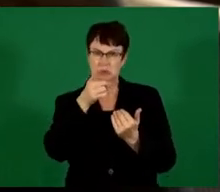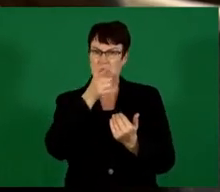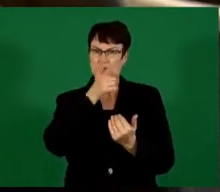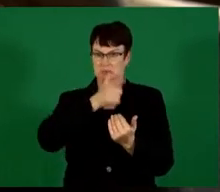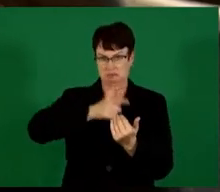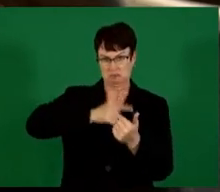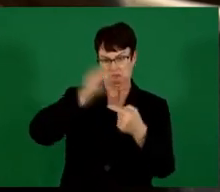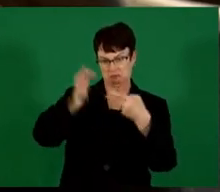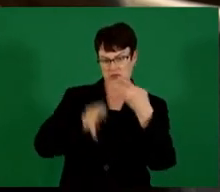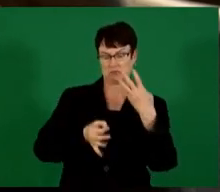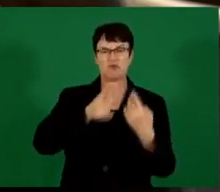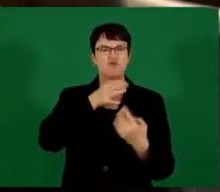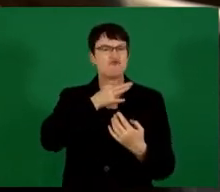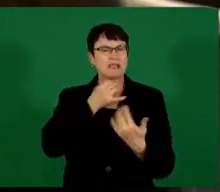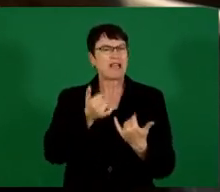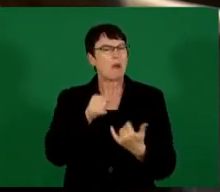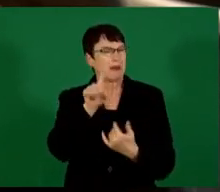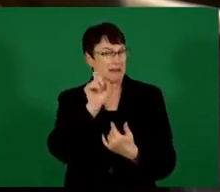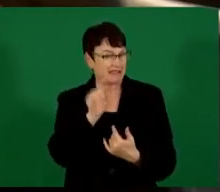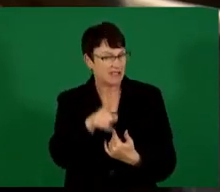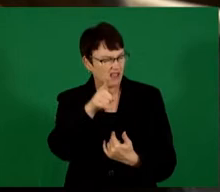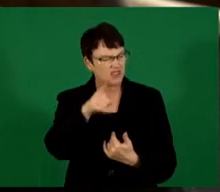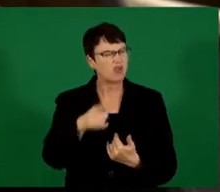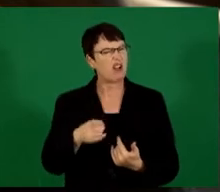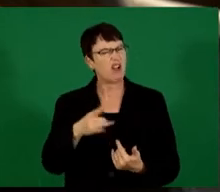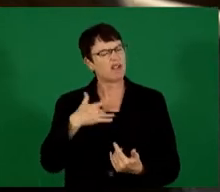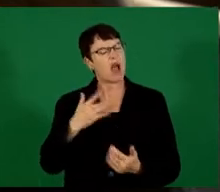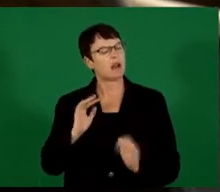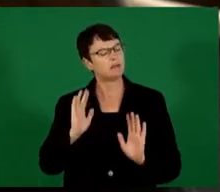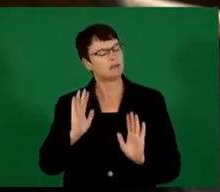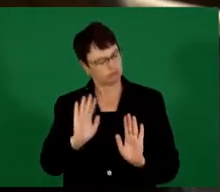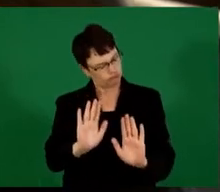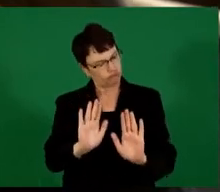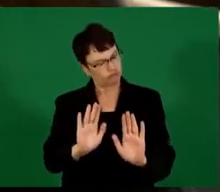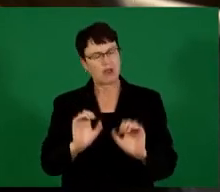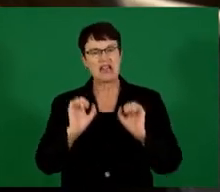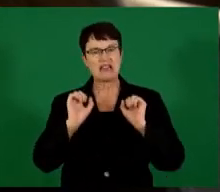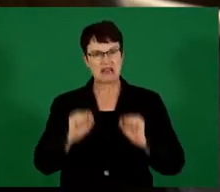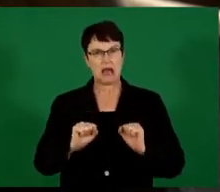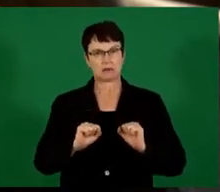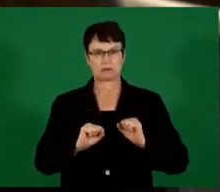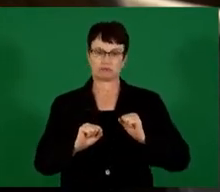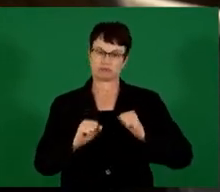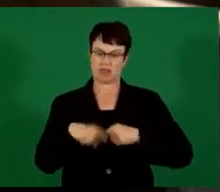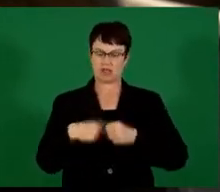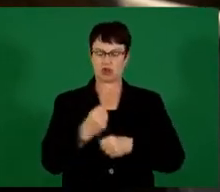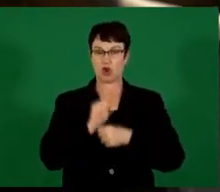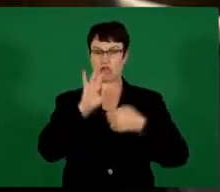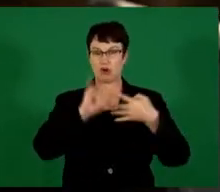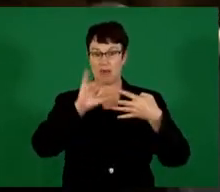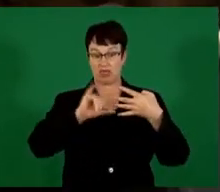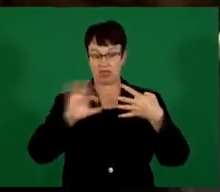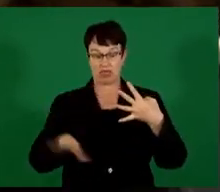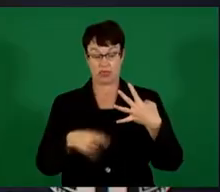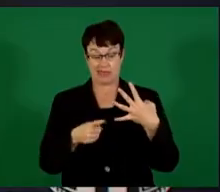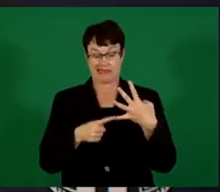you in getting inflation back to the target midpoint by the fourth quarter? Thank you.